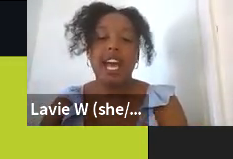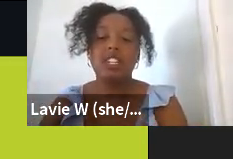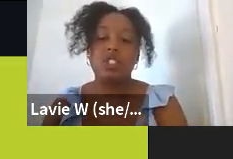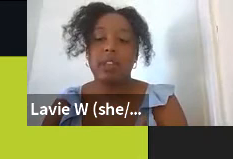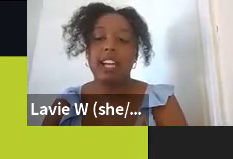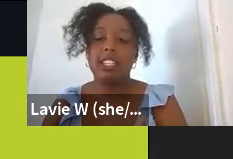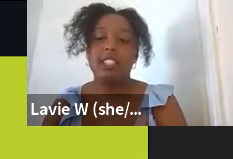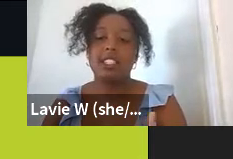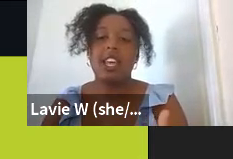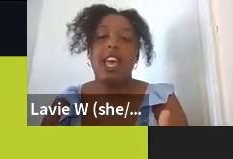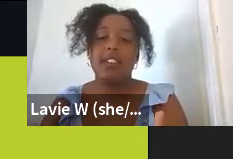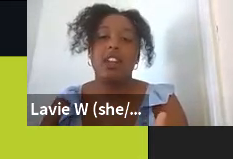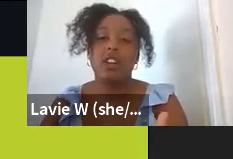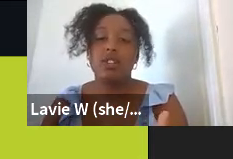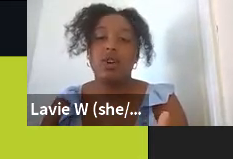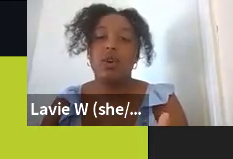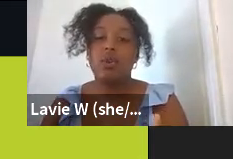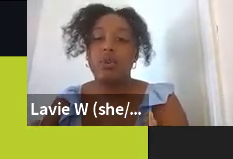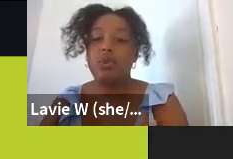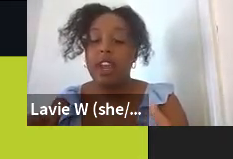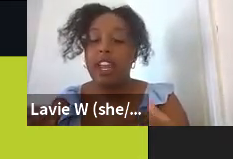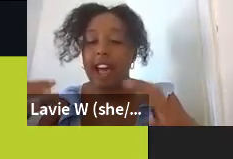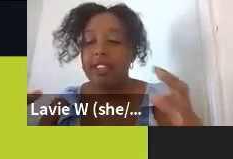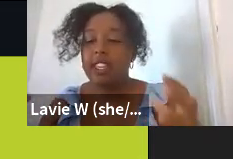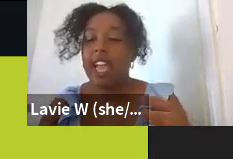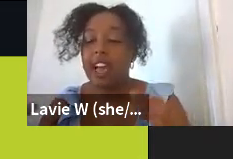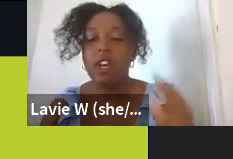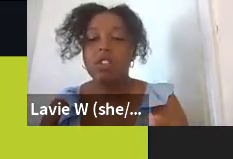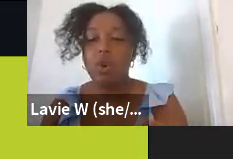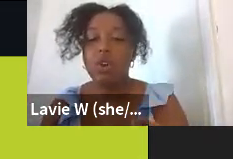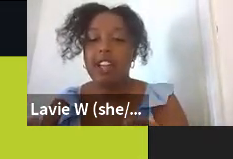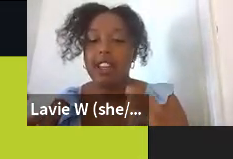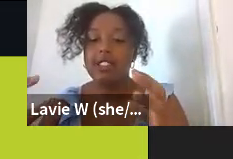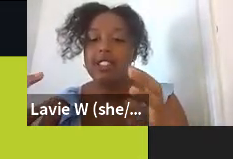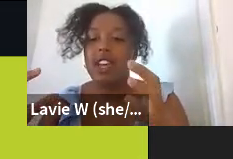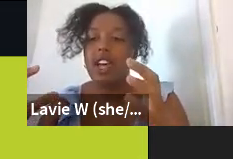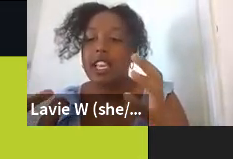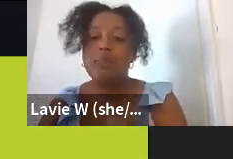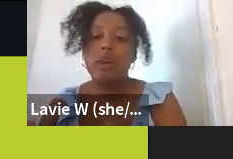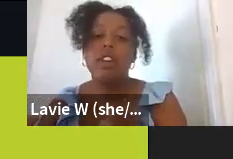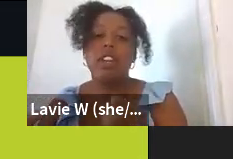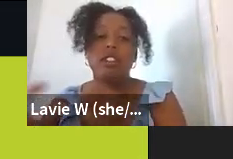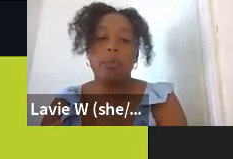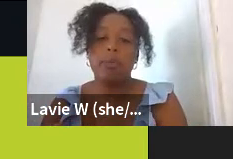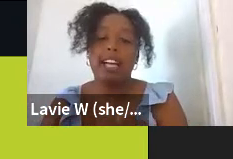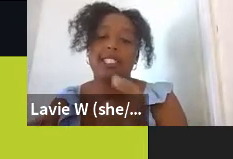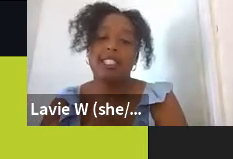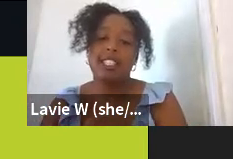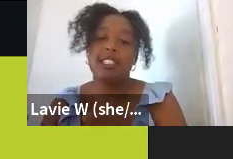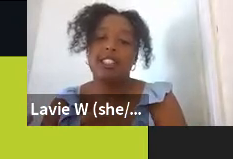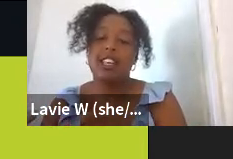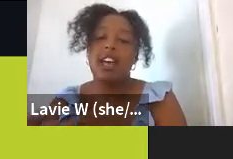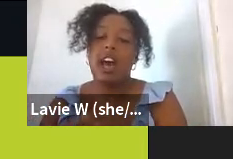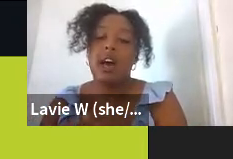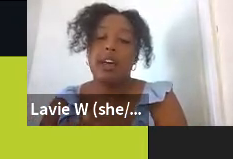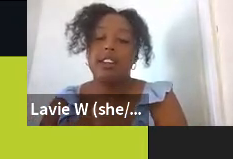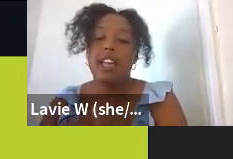to attach to Blackness, and then also, right, having a tokenized experience of what Blackness